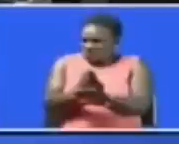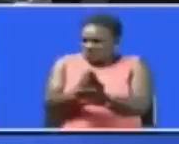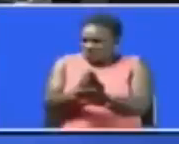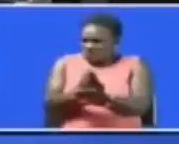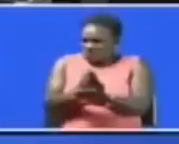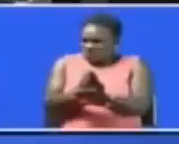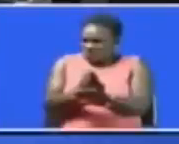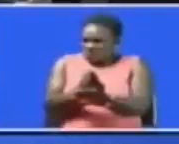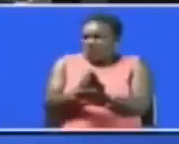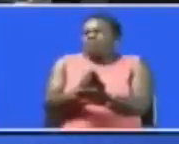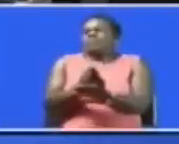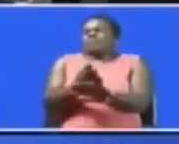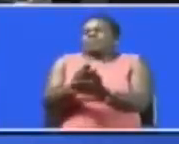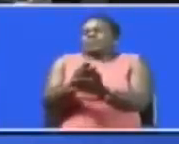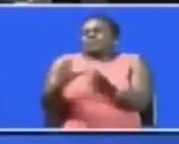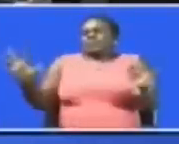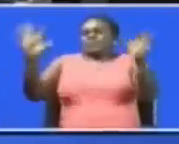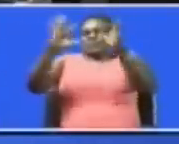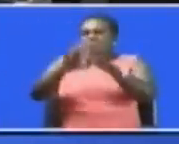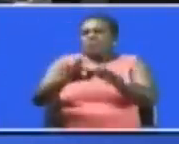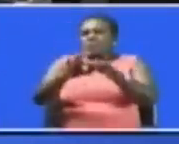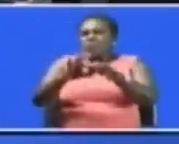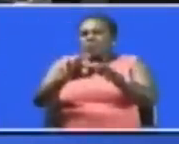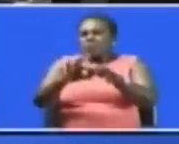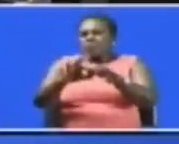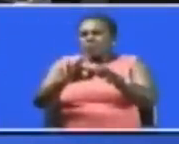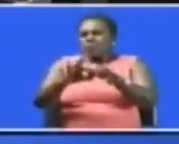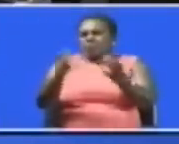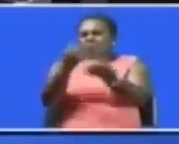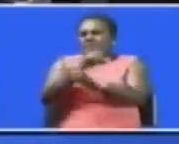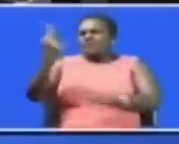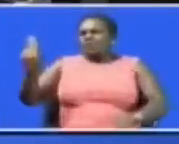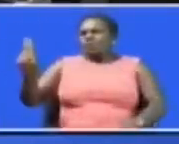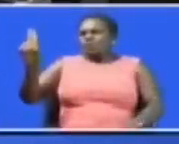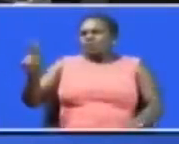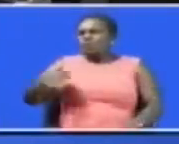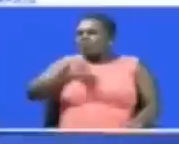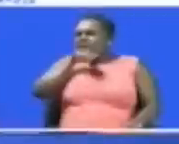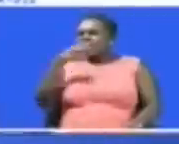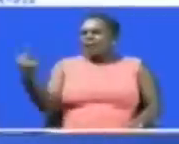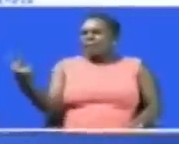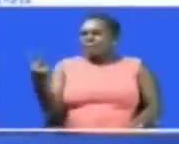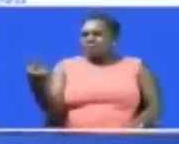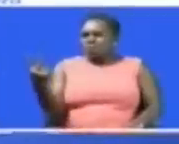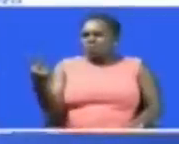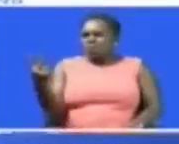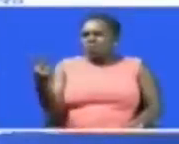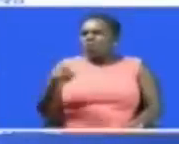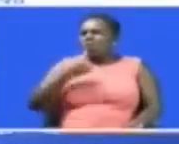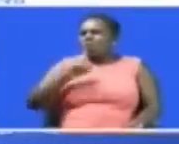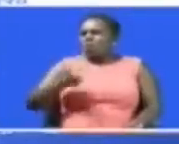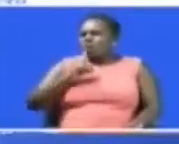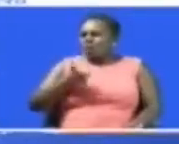No, it has brought a different battleground, and President Uhuru Kenyatta and Raila Odinga warned